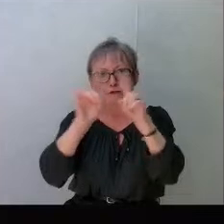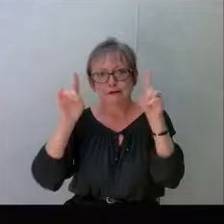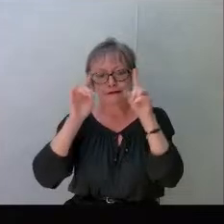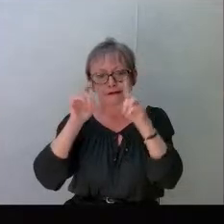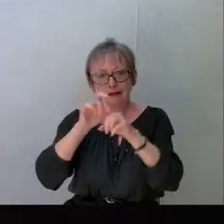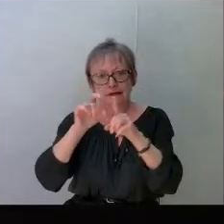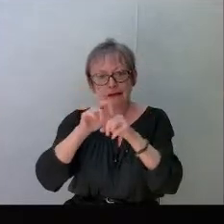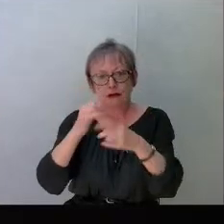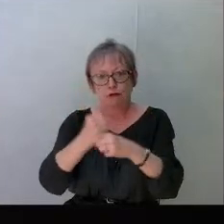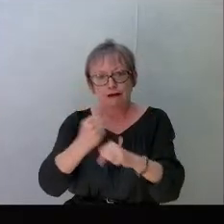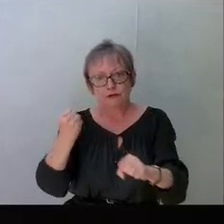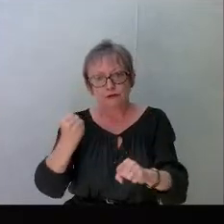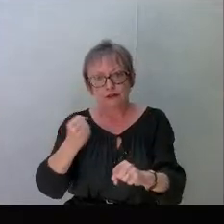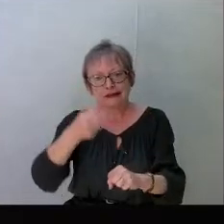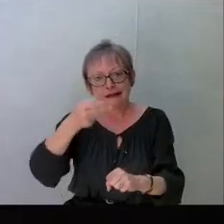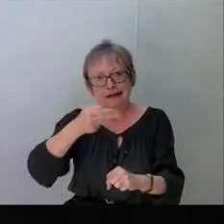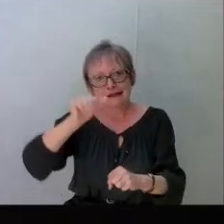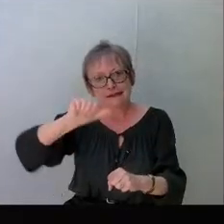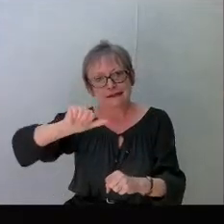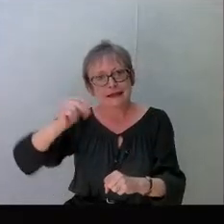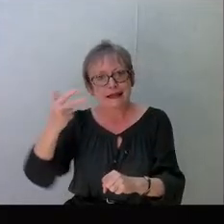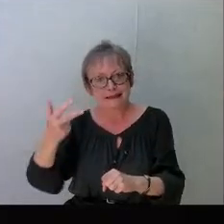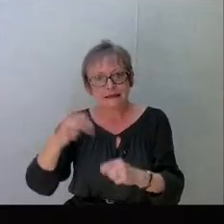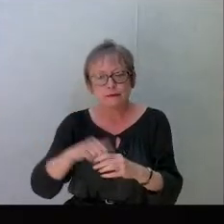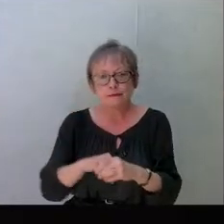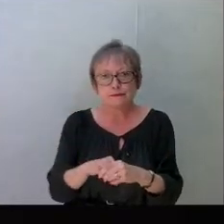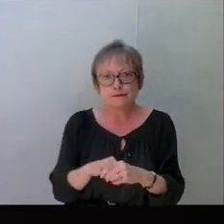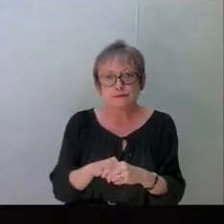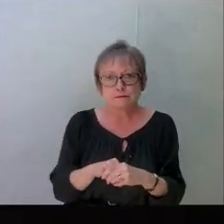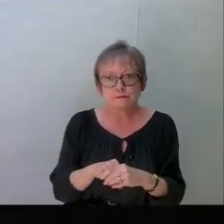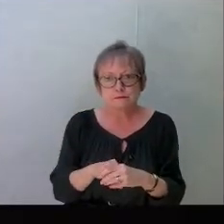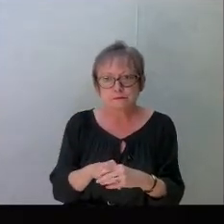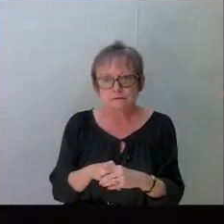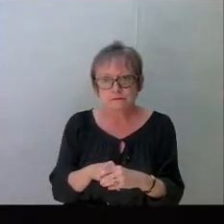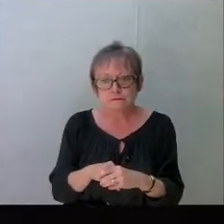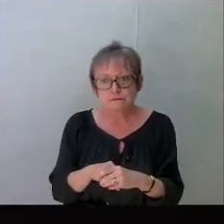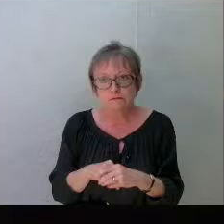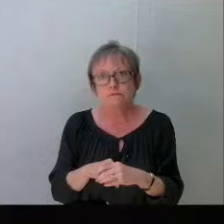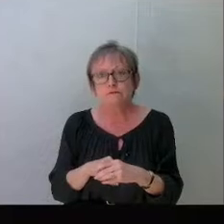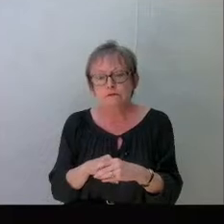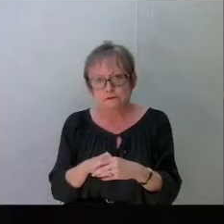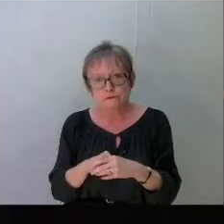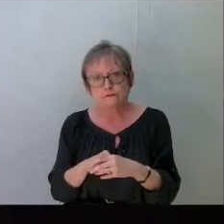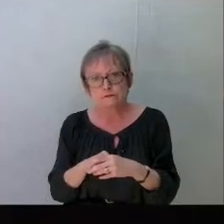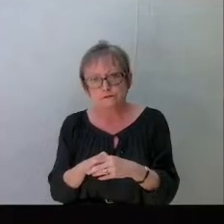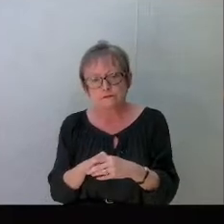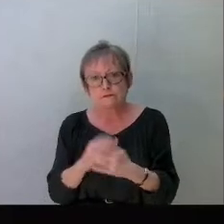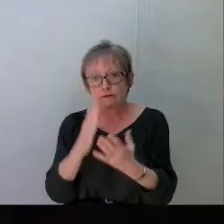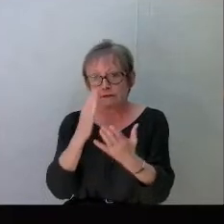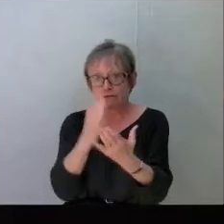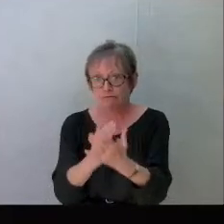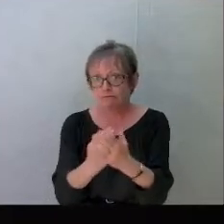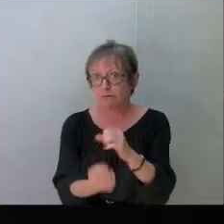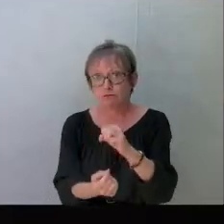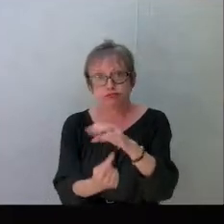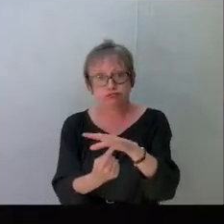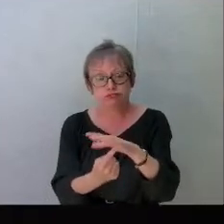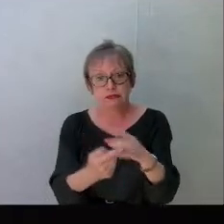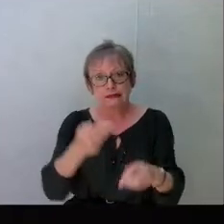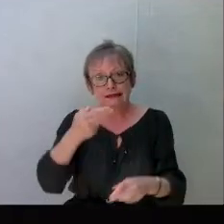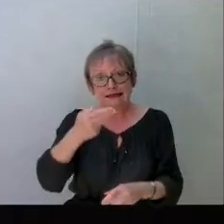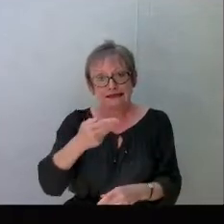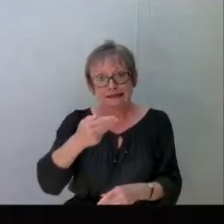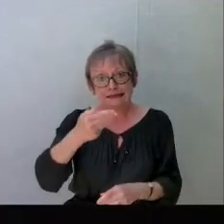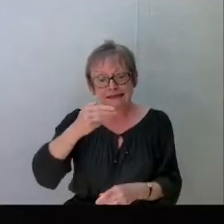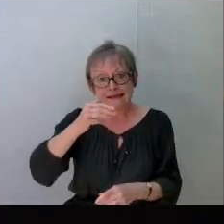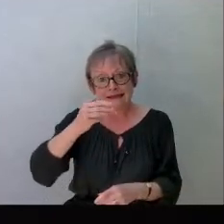Dundee graduates in 1968. And really, really importantly, in 1968, first being doffed